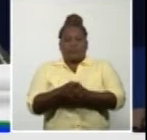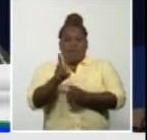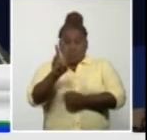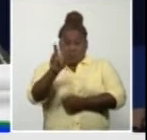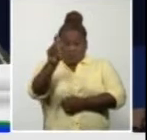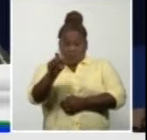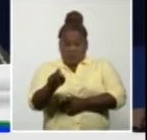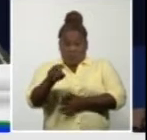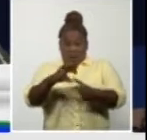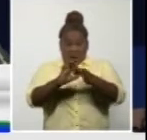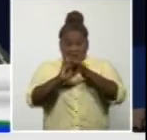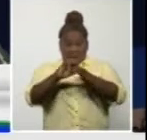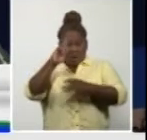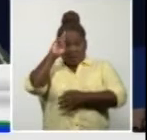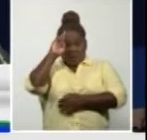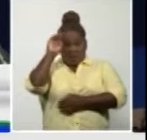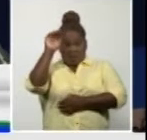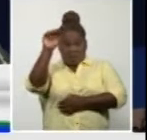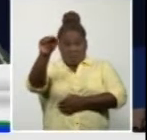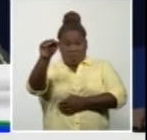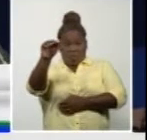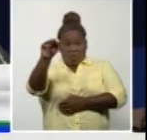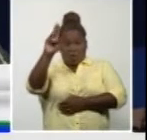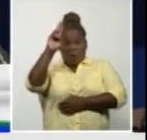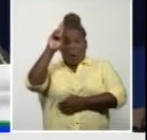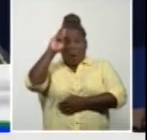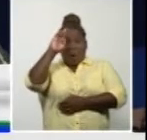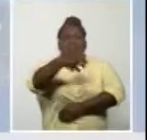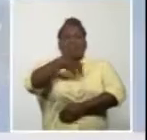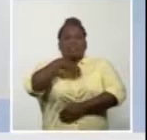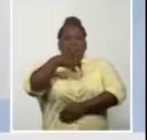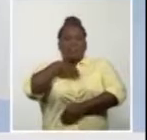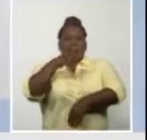condition stands at 2.